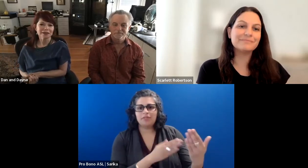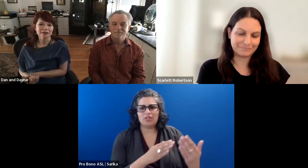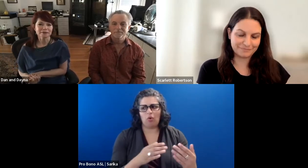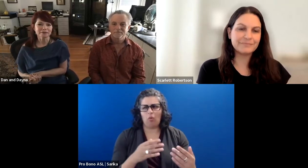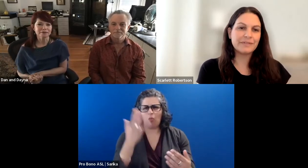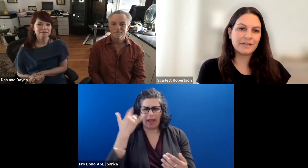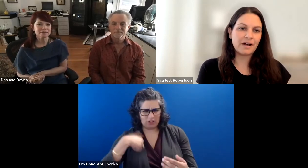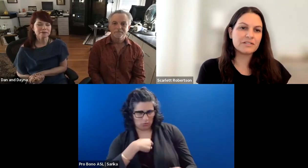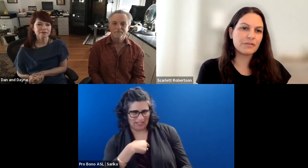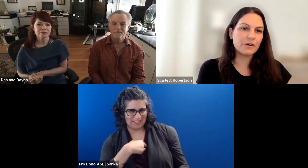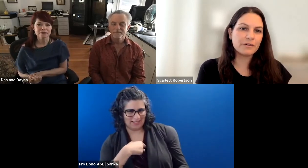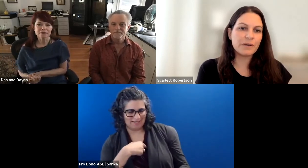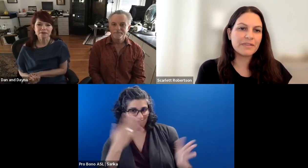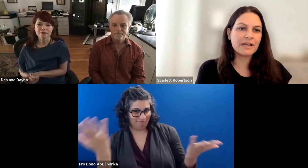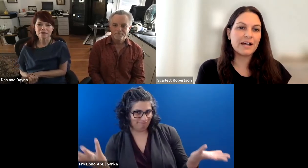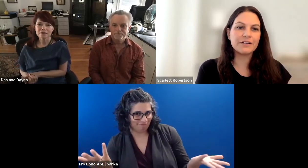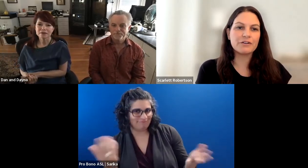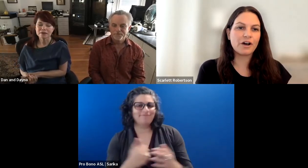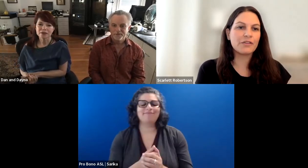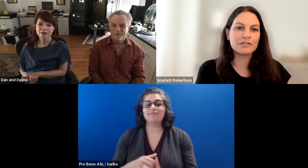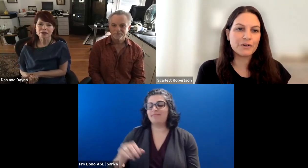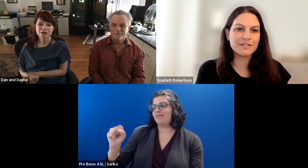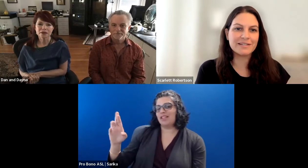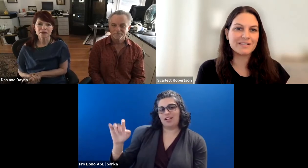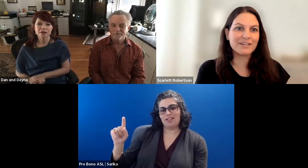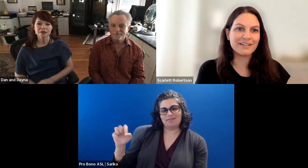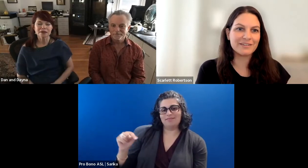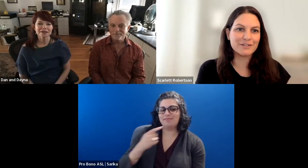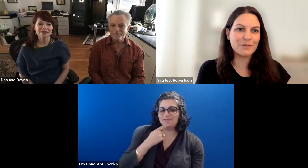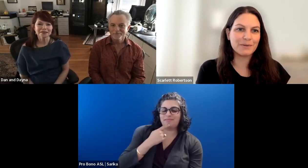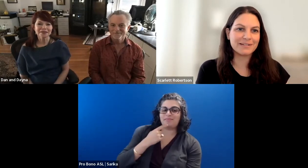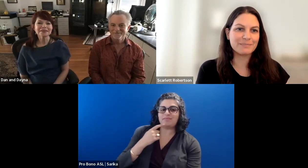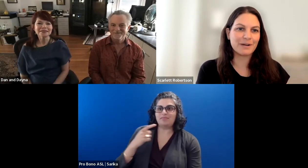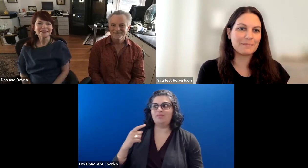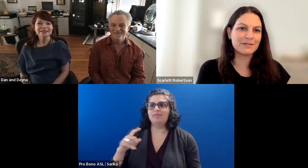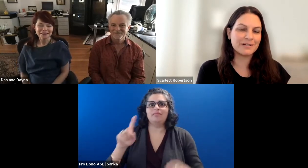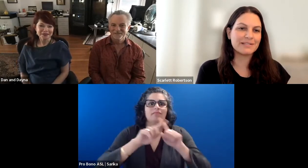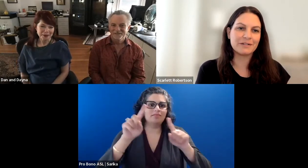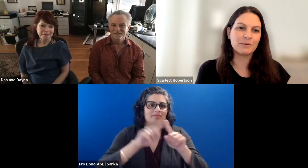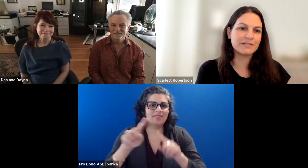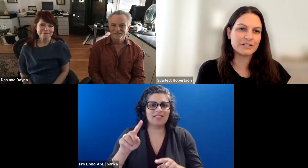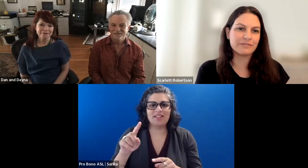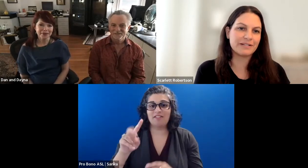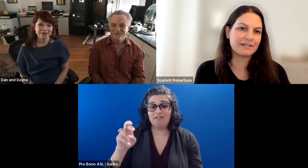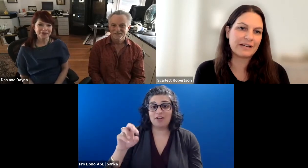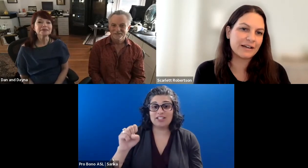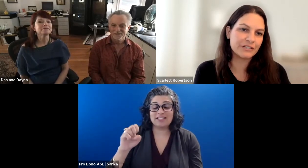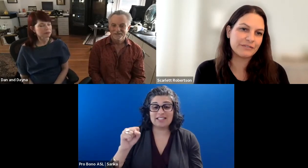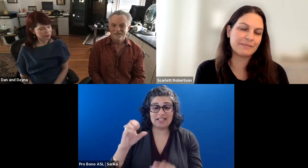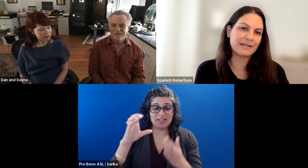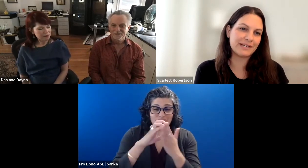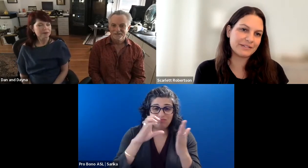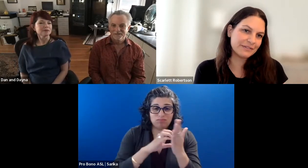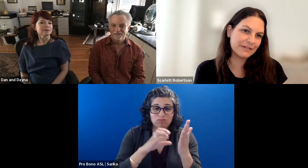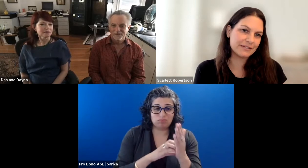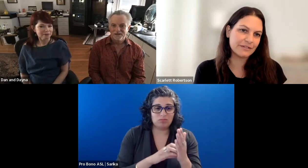we? Also, there with all those verses, looking at those notebooks, perhaps it had a